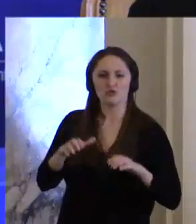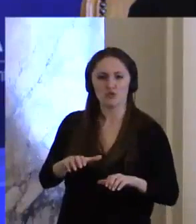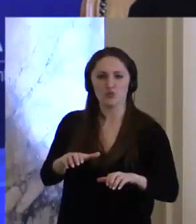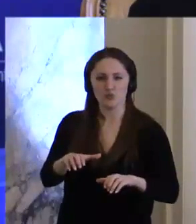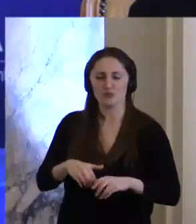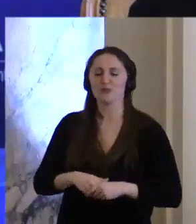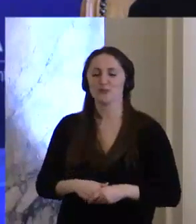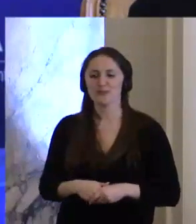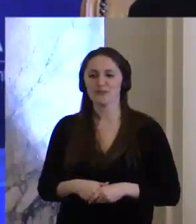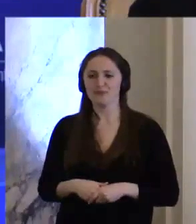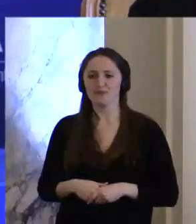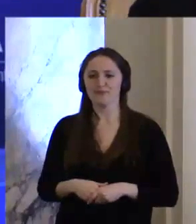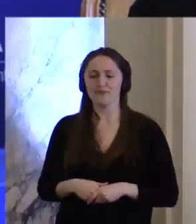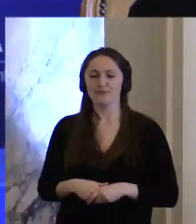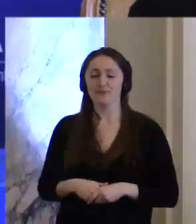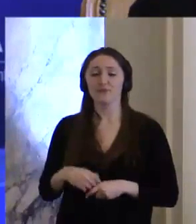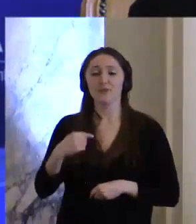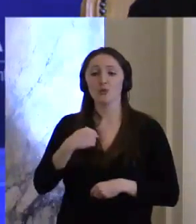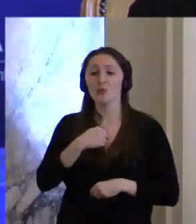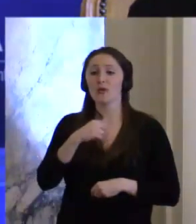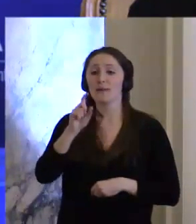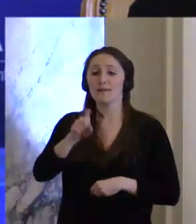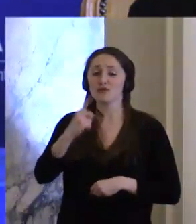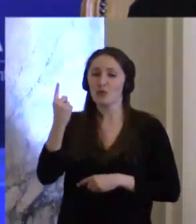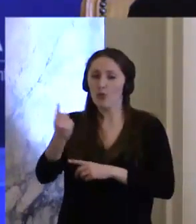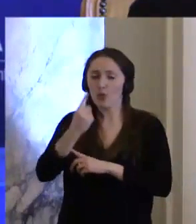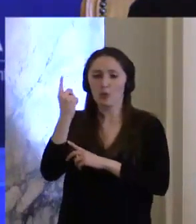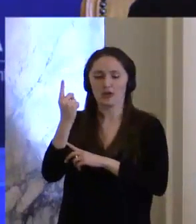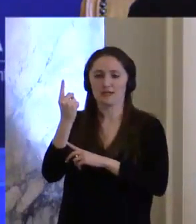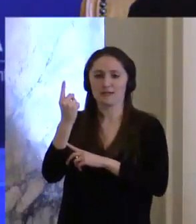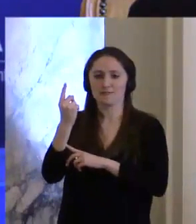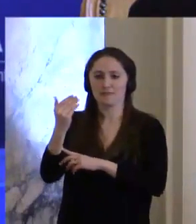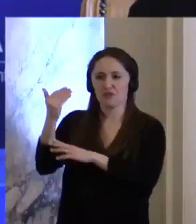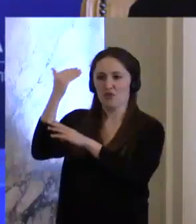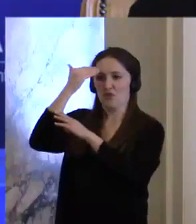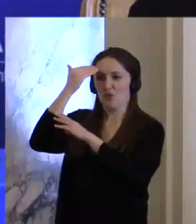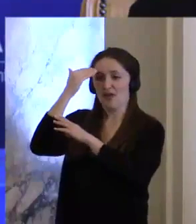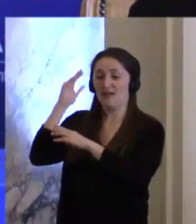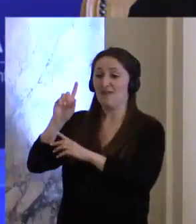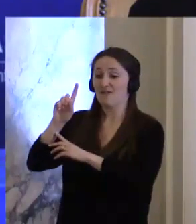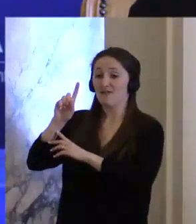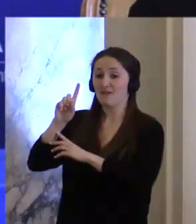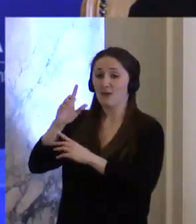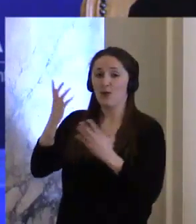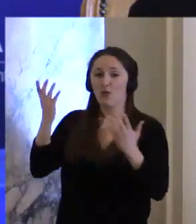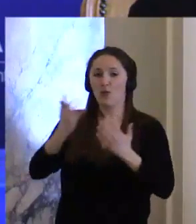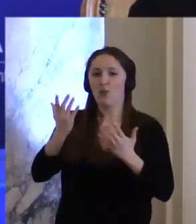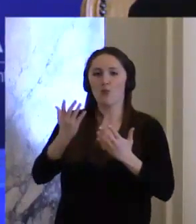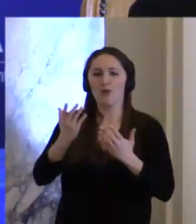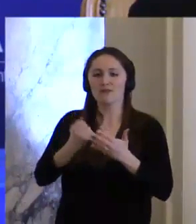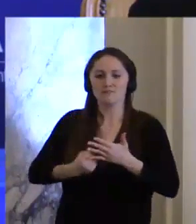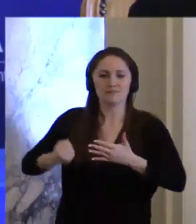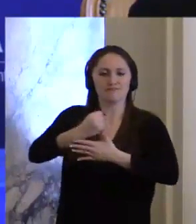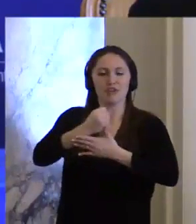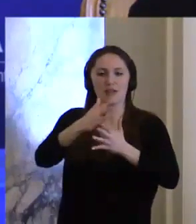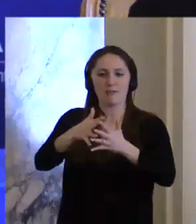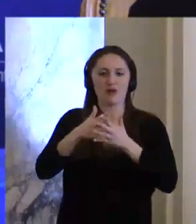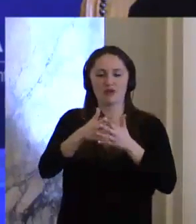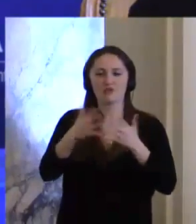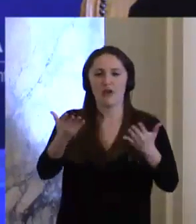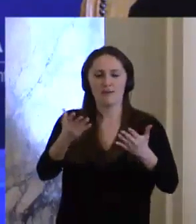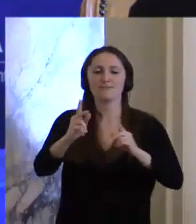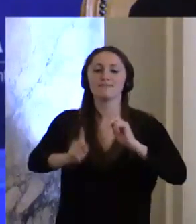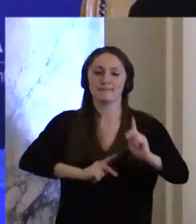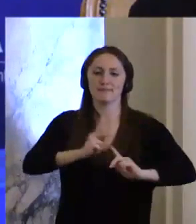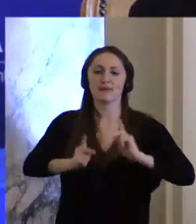presente que lo que viene primero en las Américas es la gente de las Américas, los ciudadanos, los seres humanos.